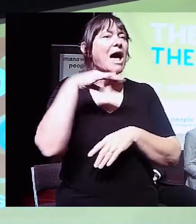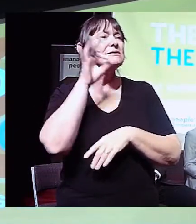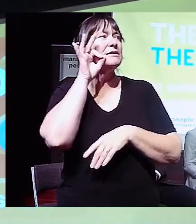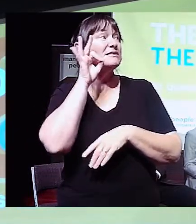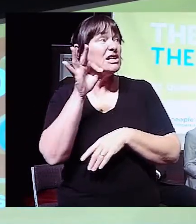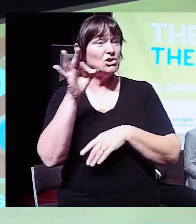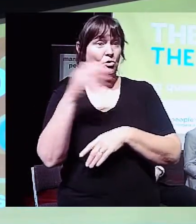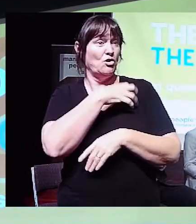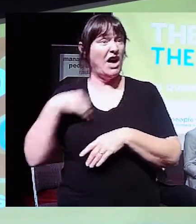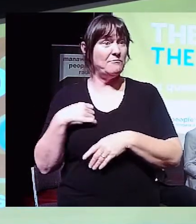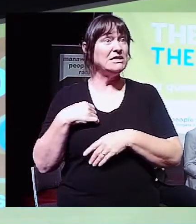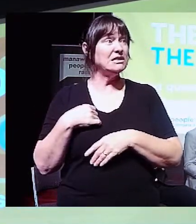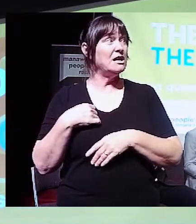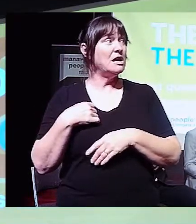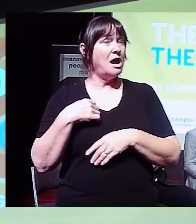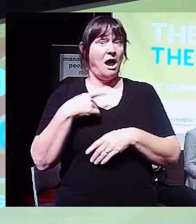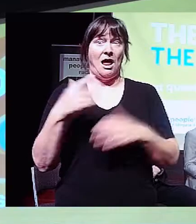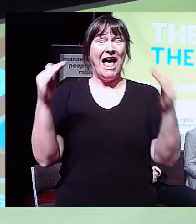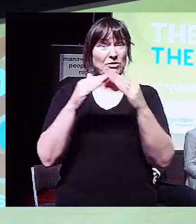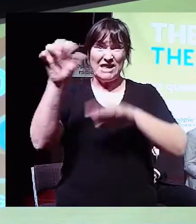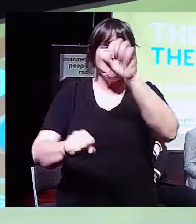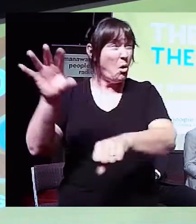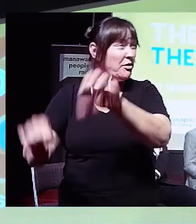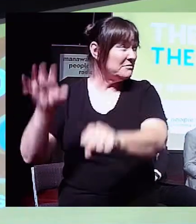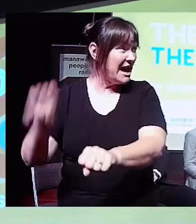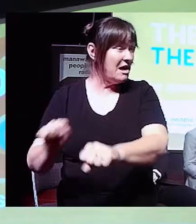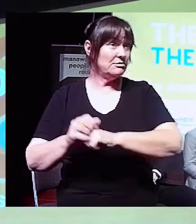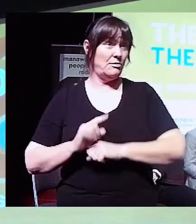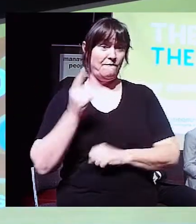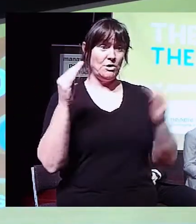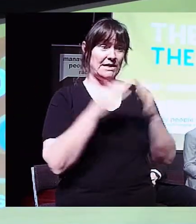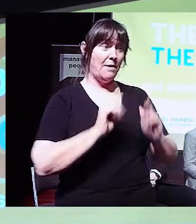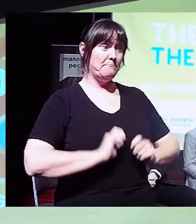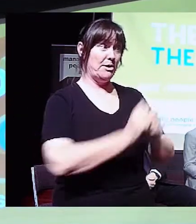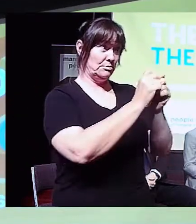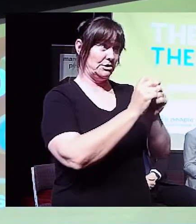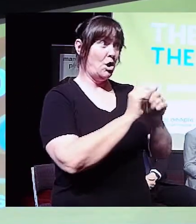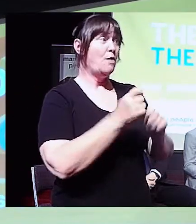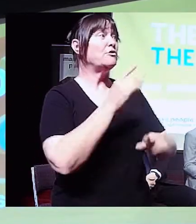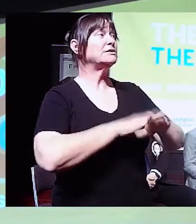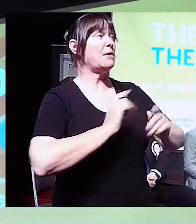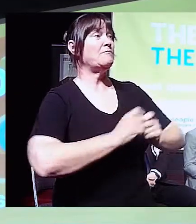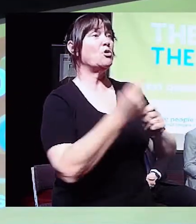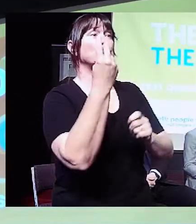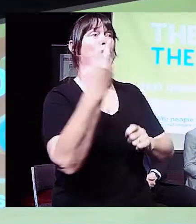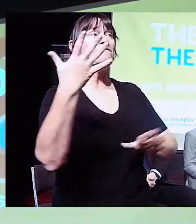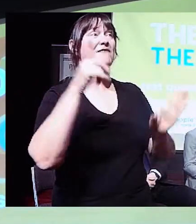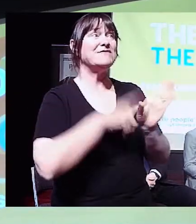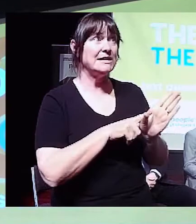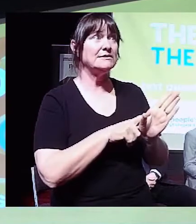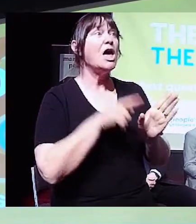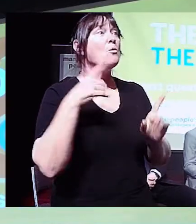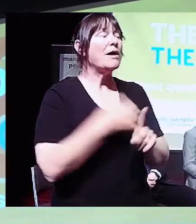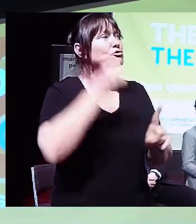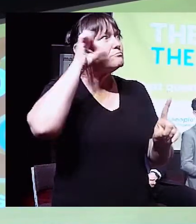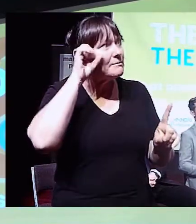Government, and the first house that was being built in Palmerston North was the first one built in 25 years, so we have to actually remember